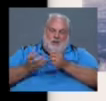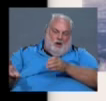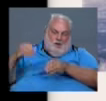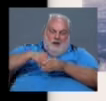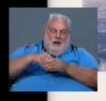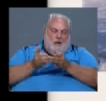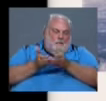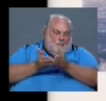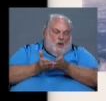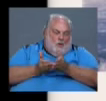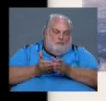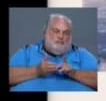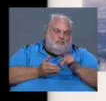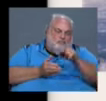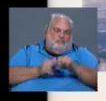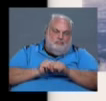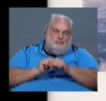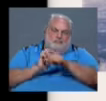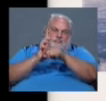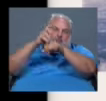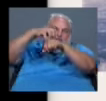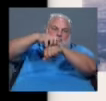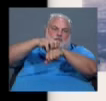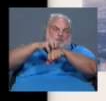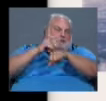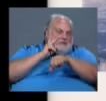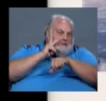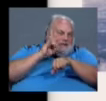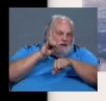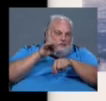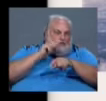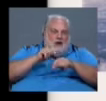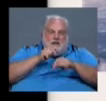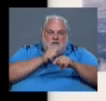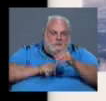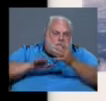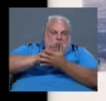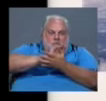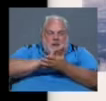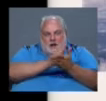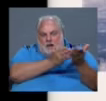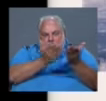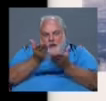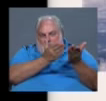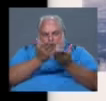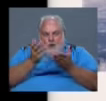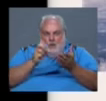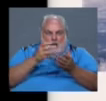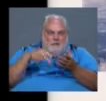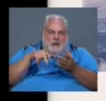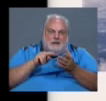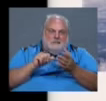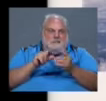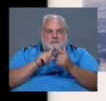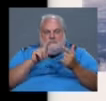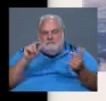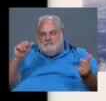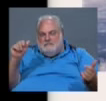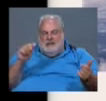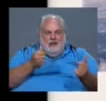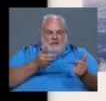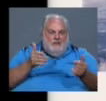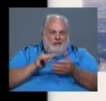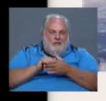go over, we can board suspect vessels to determine if they are trying to smuggle contraband or personnel or weapons of mass destruction or any kind of, really